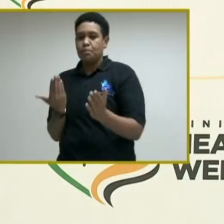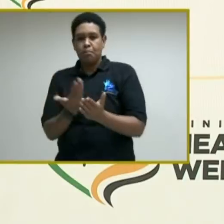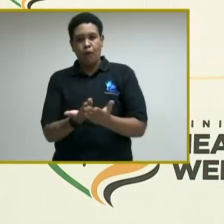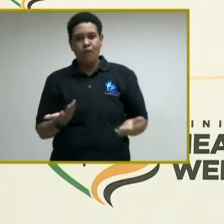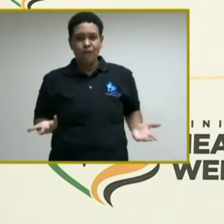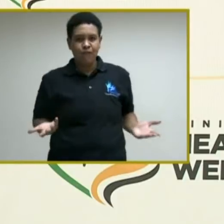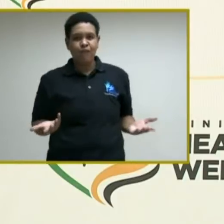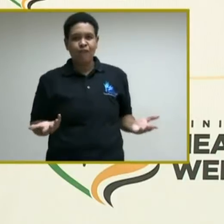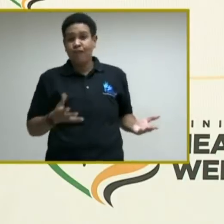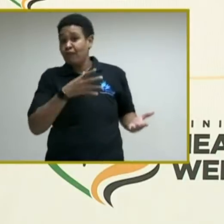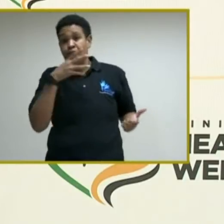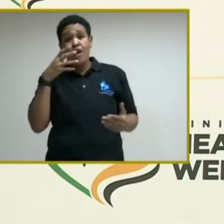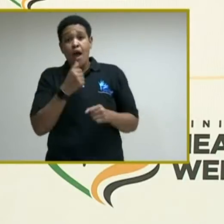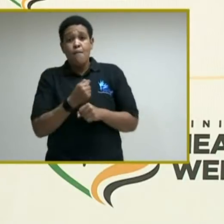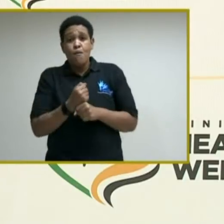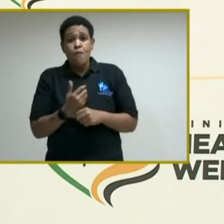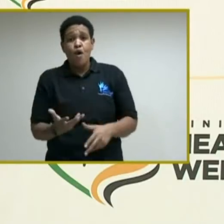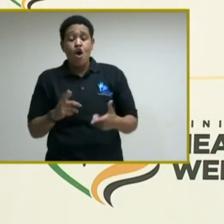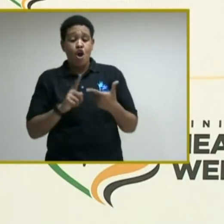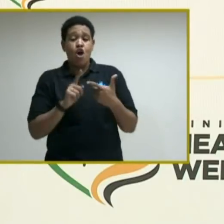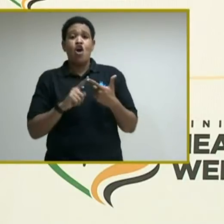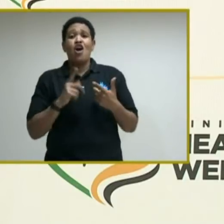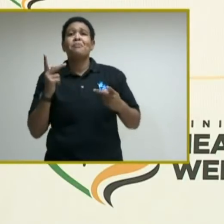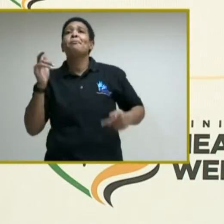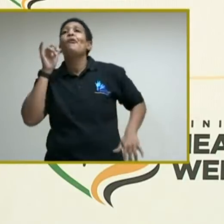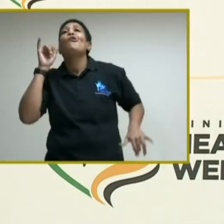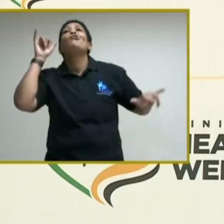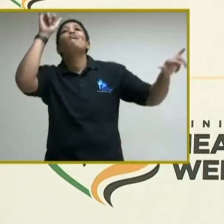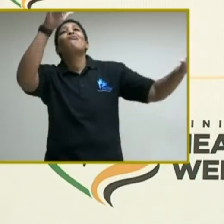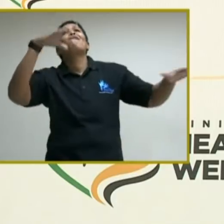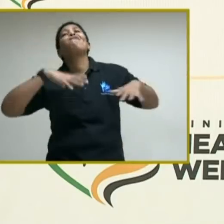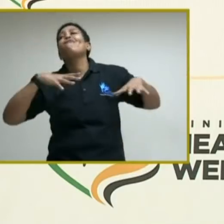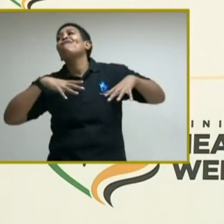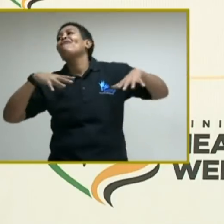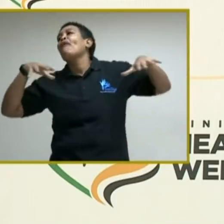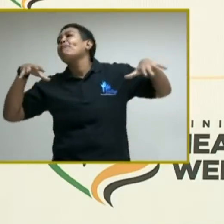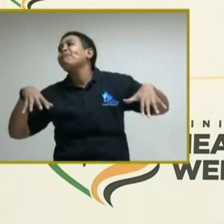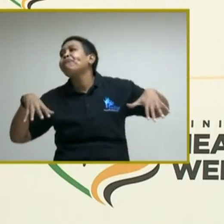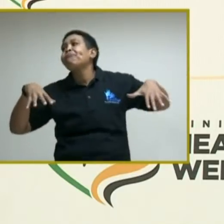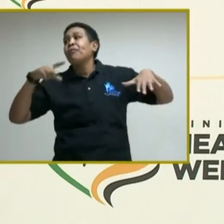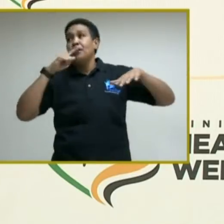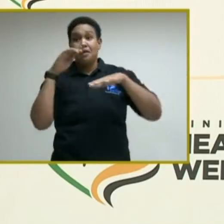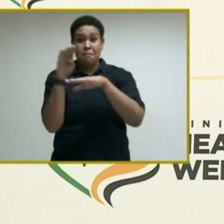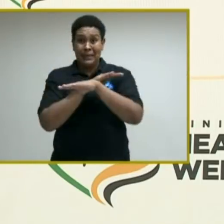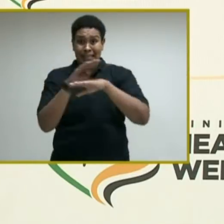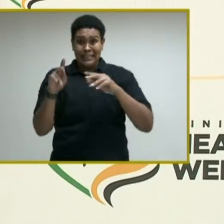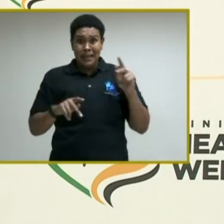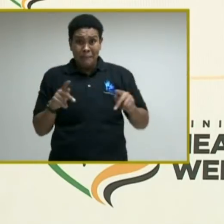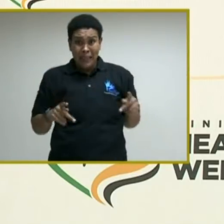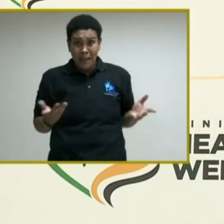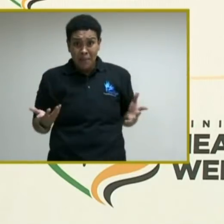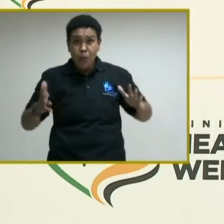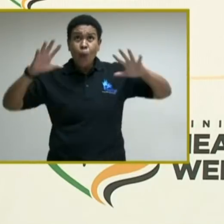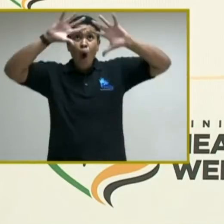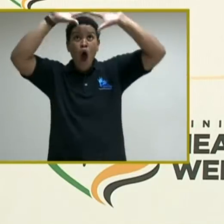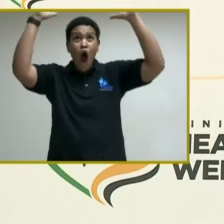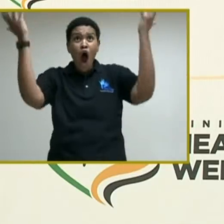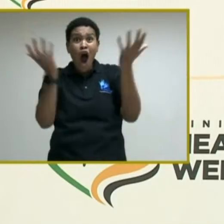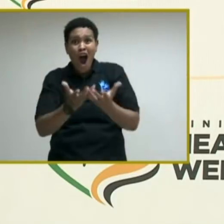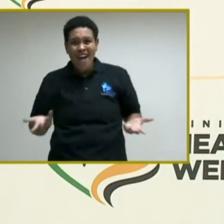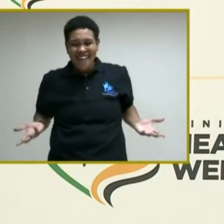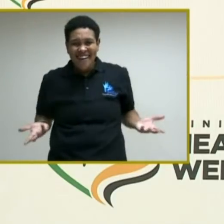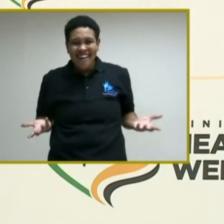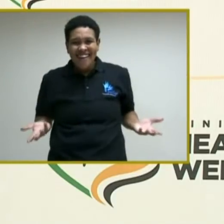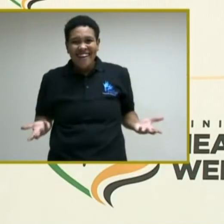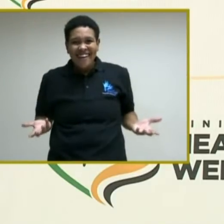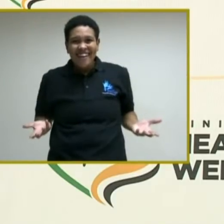The farm workers, the visitors, the business people. The world